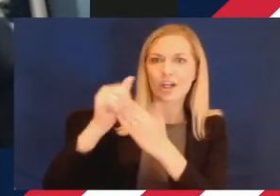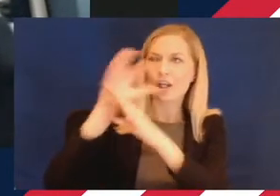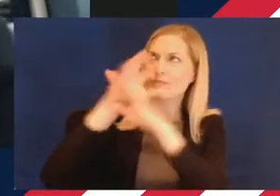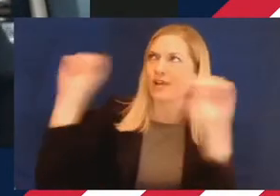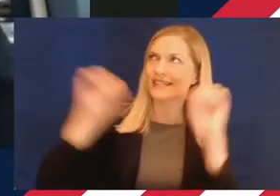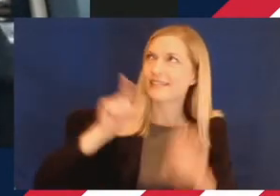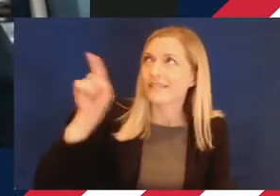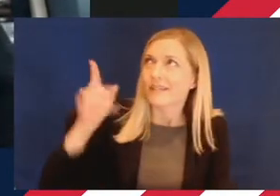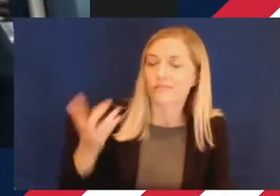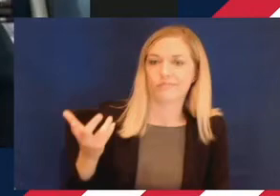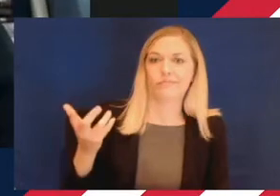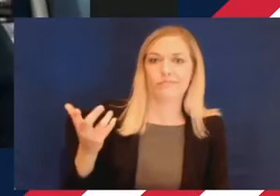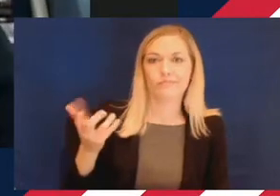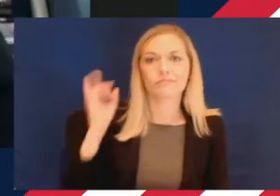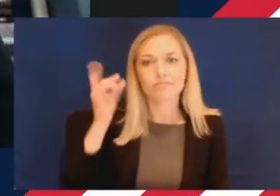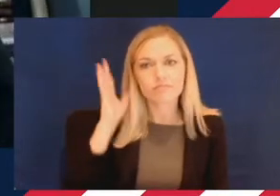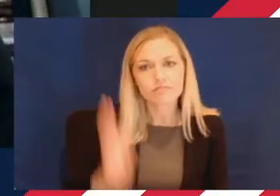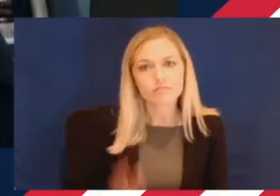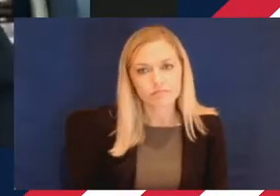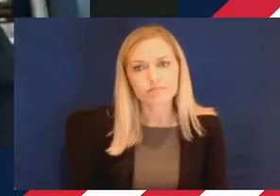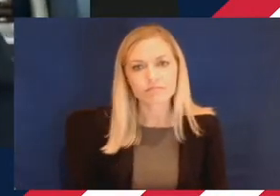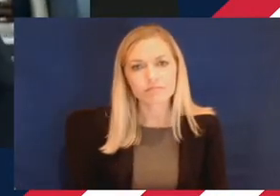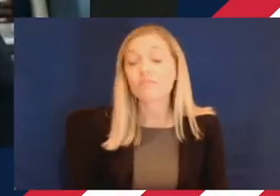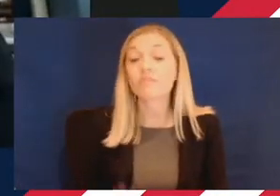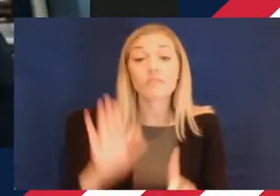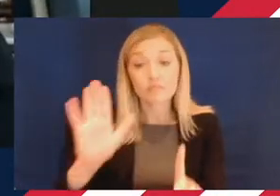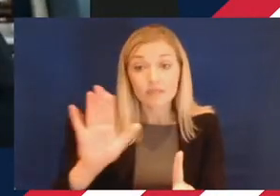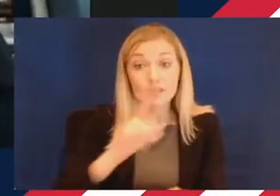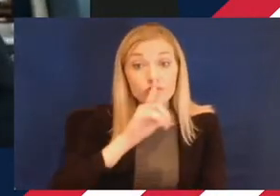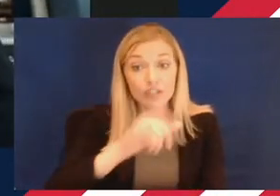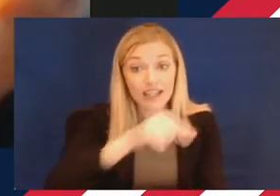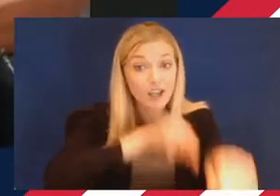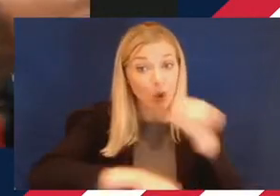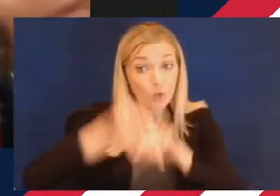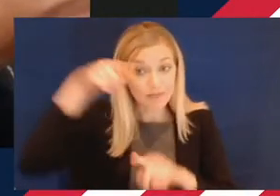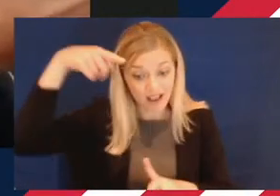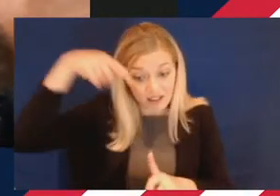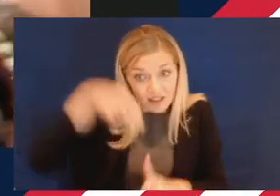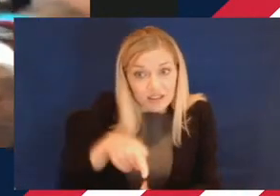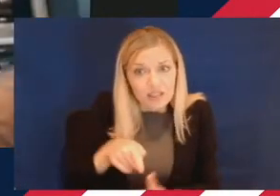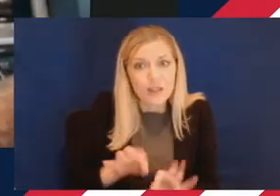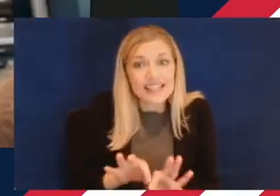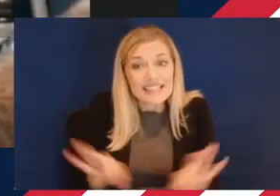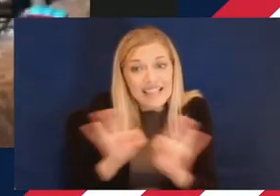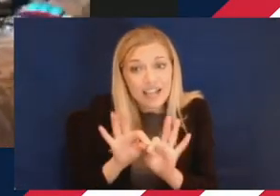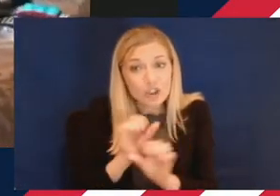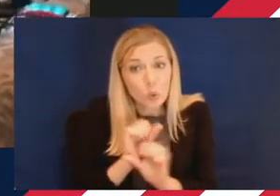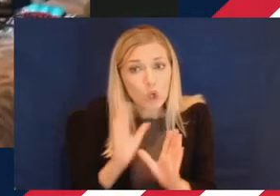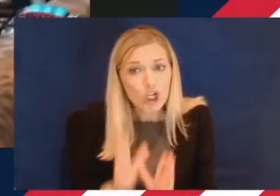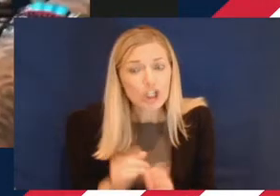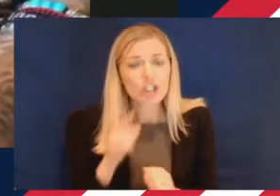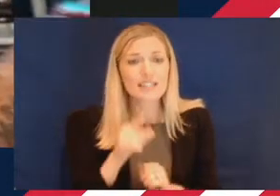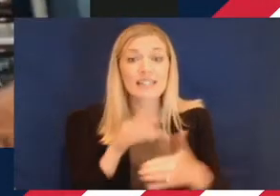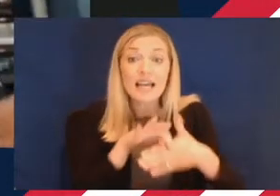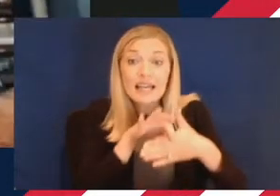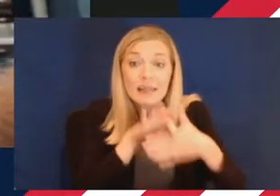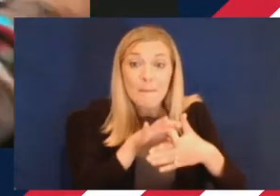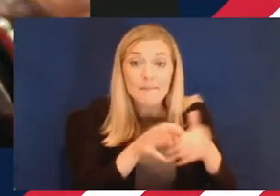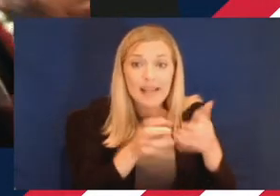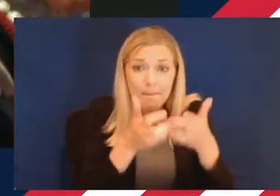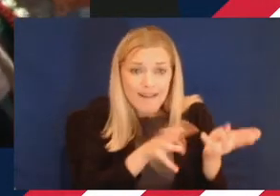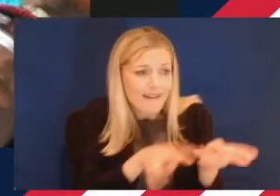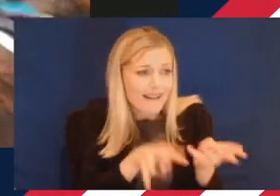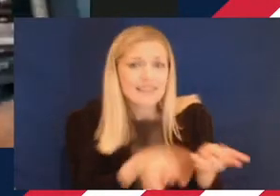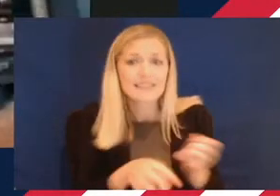goes back to those essential workers, right? The meat plants, the restaurant workers, the people who pick your produce